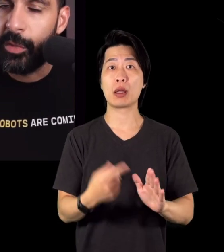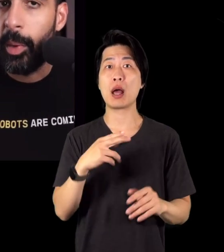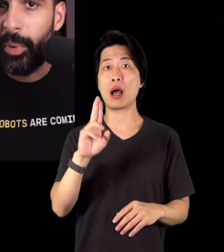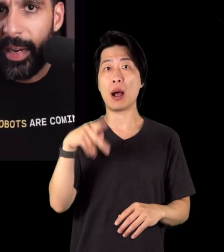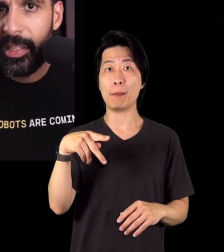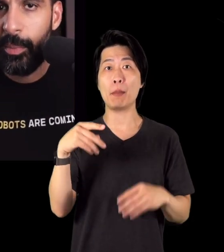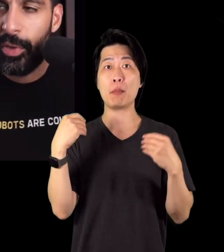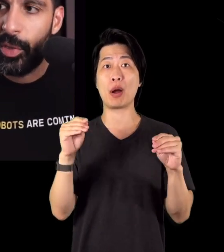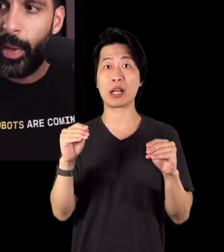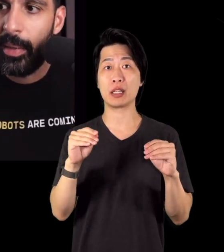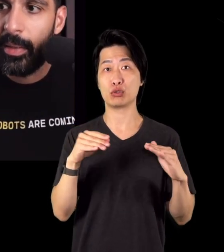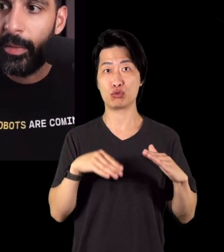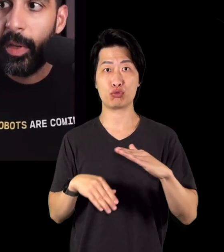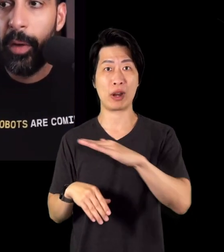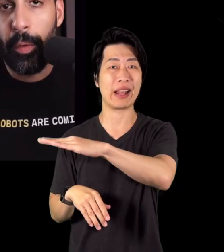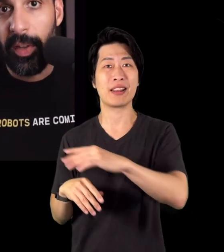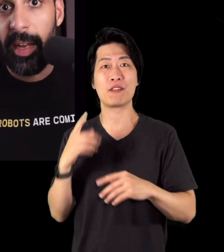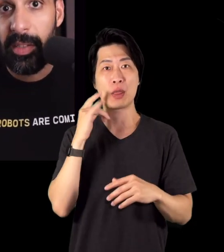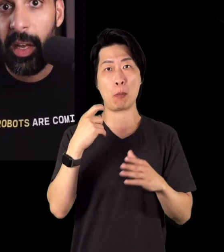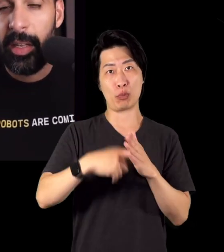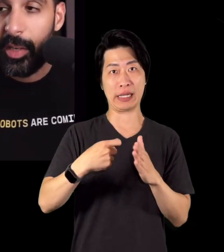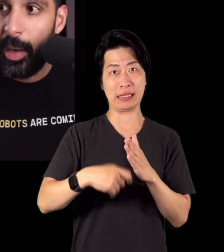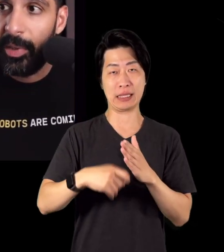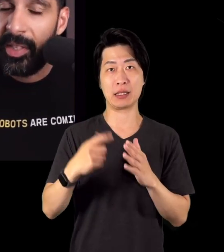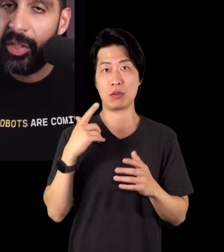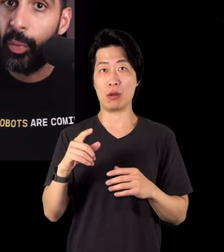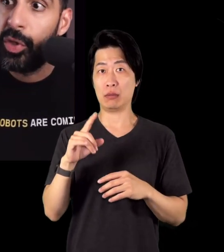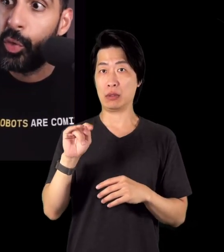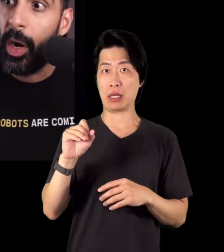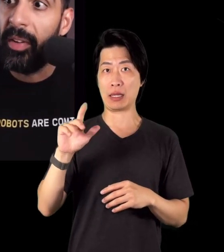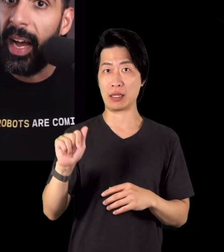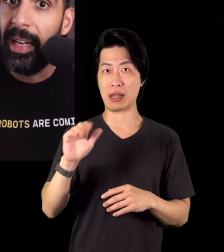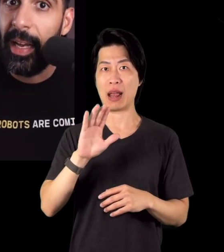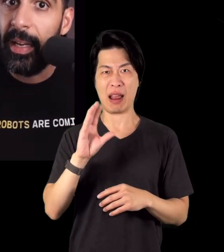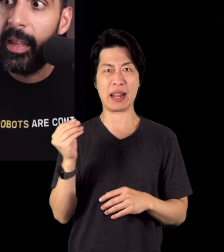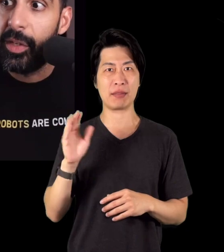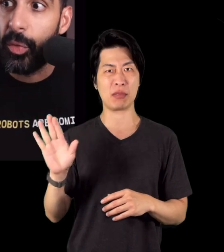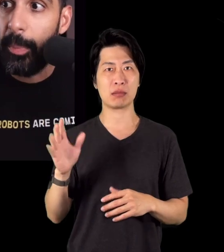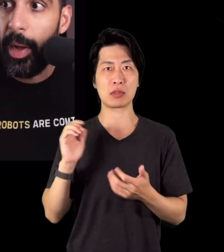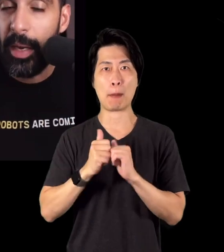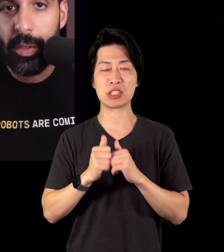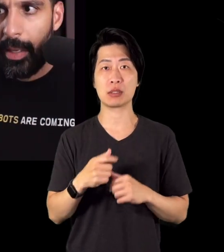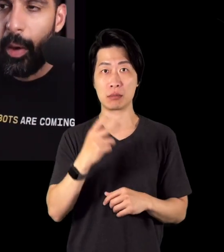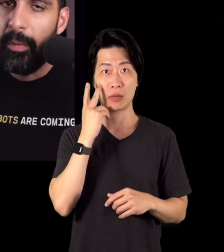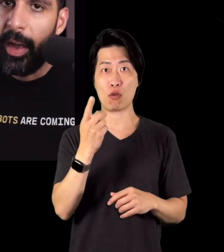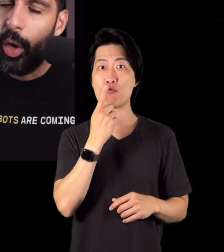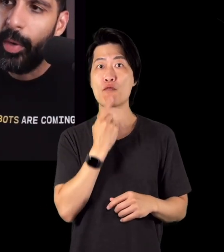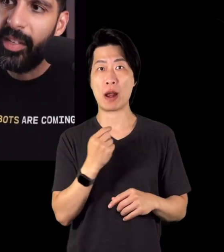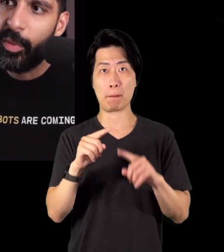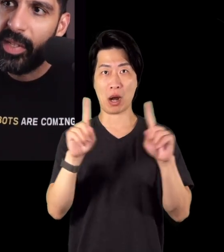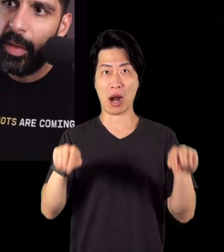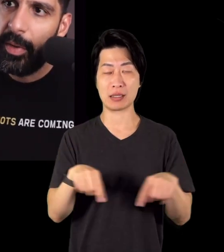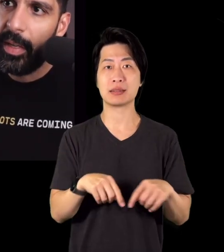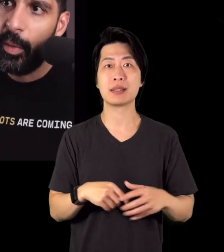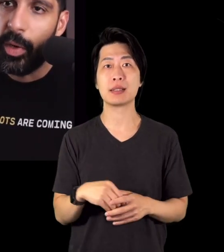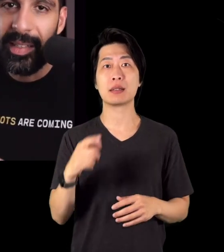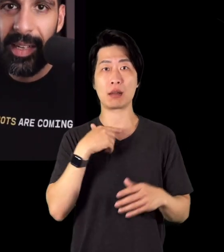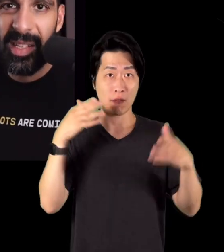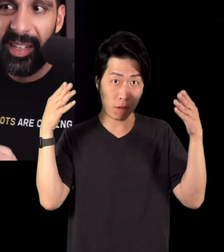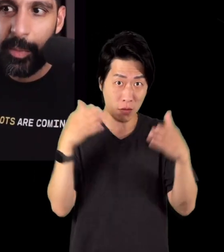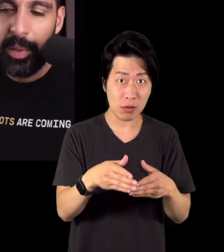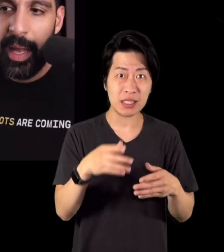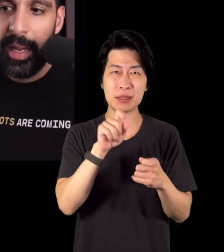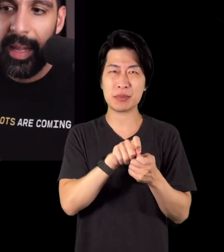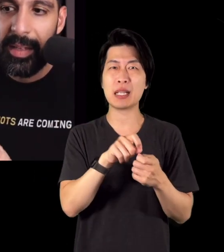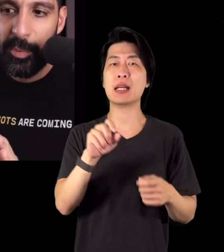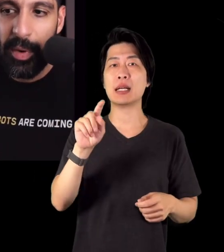trends from a pricing perspective for Tesla and its competition, which is where I've highlighted this red box. Now, if I hone in specifically where Tesla